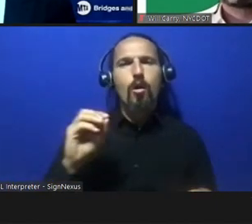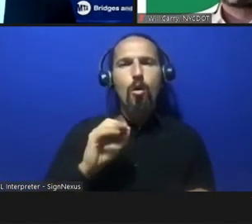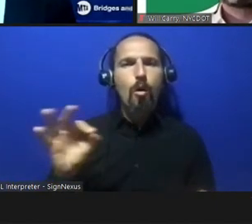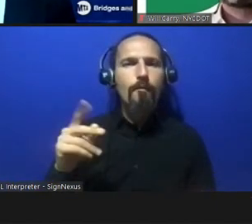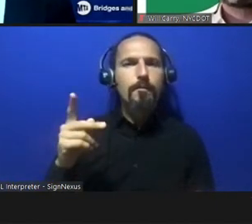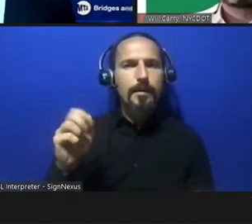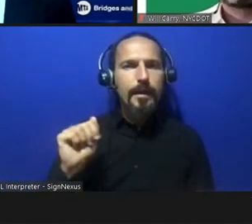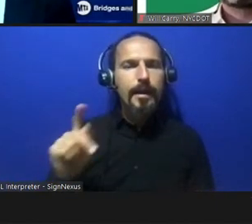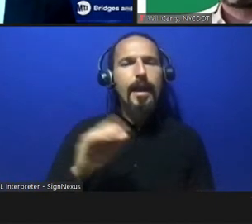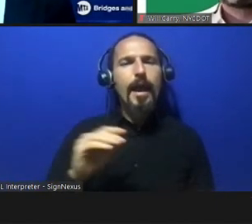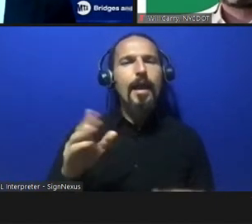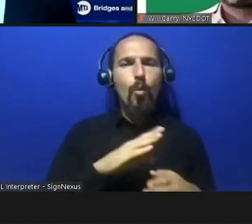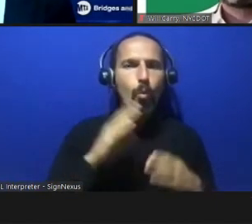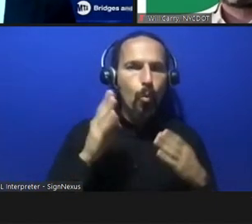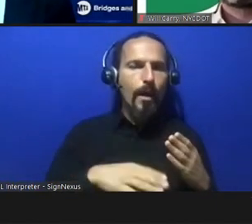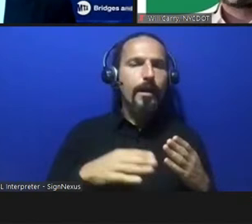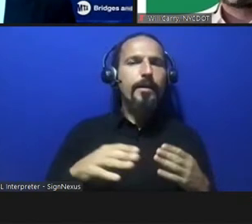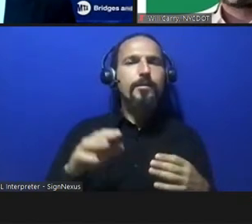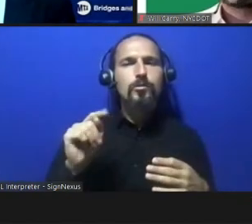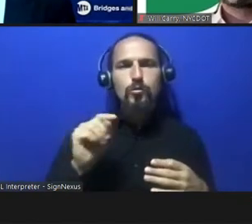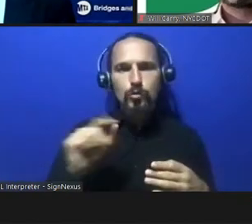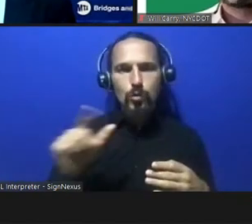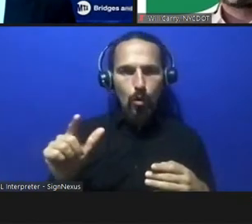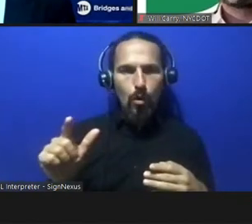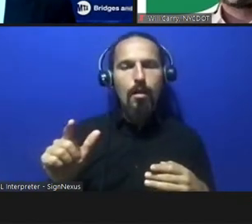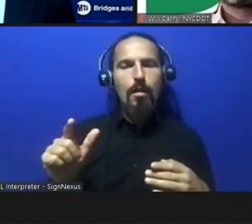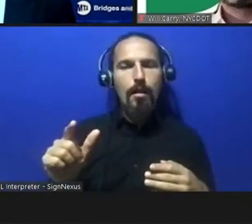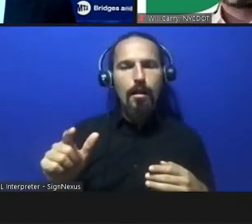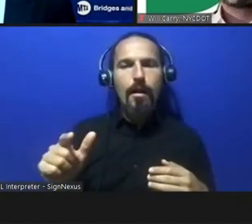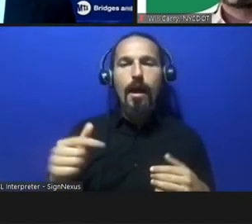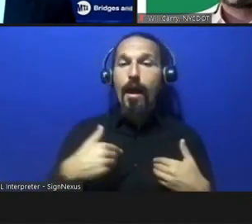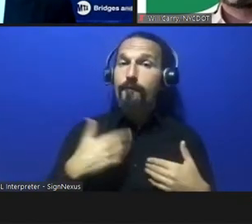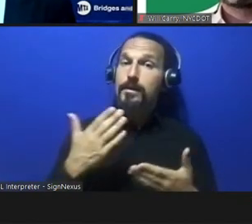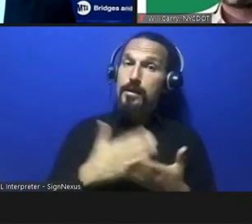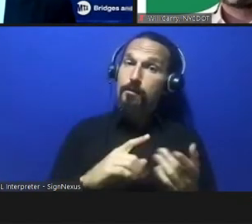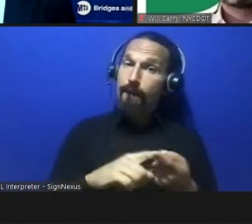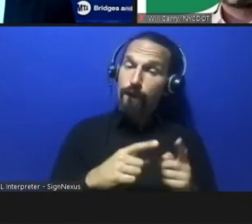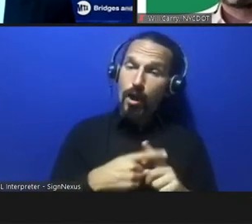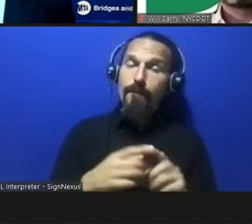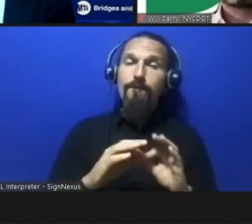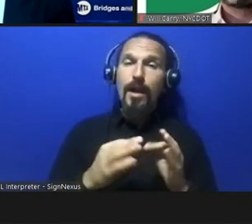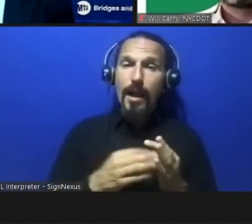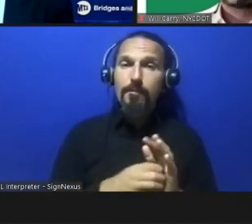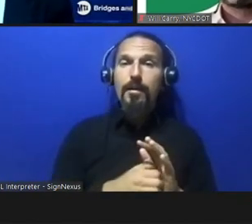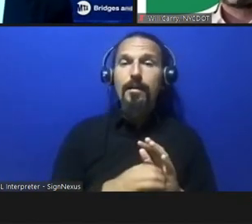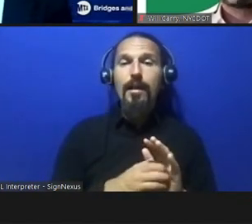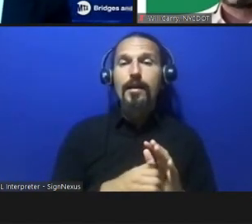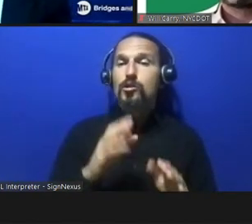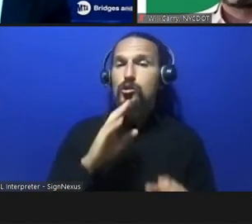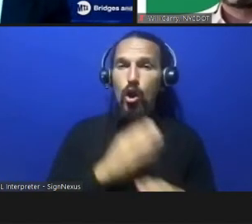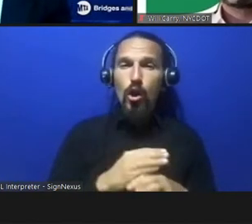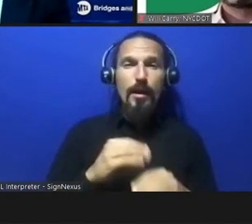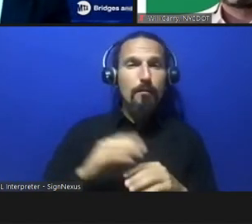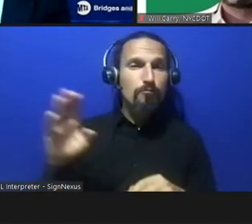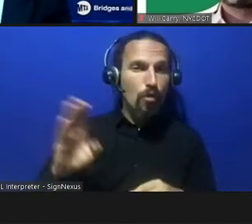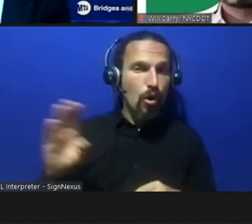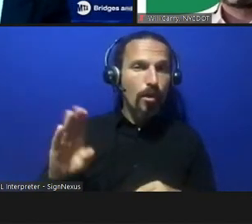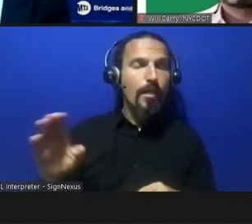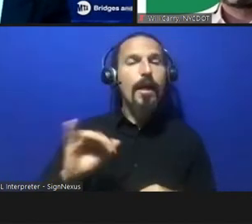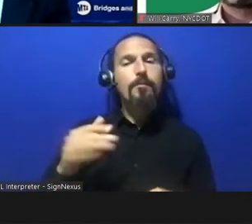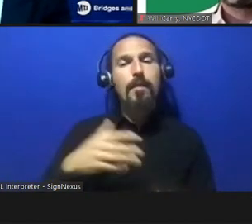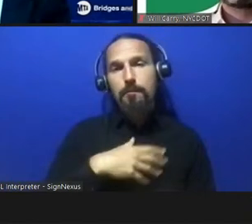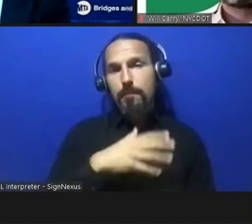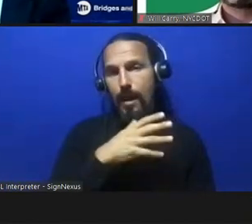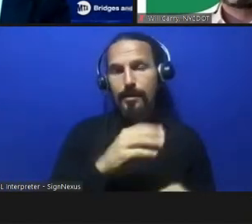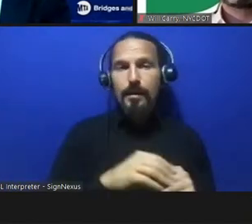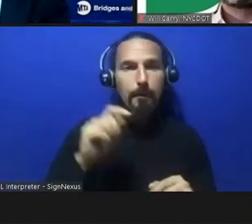and weekend totals i have friends i've got family i've got a daughter in brooklyn in addition to my mom in